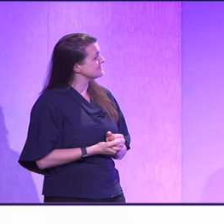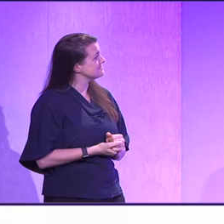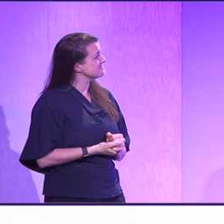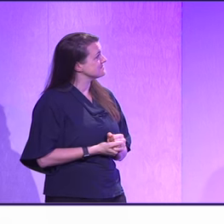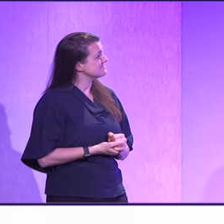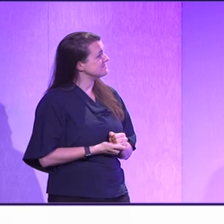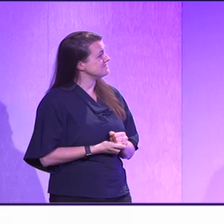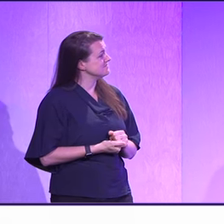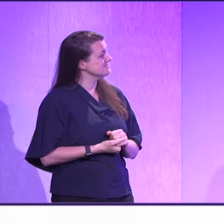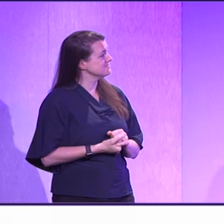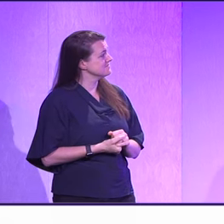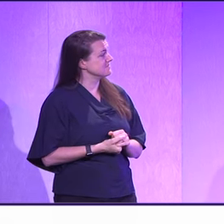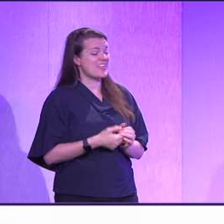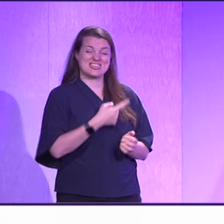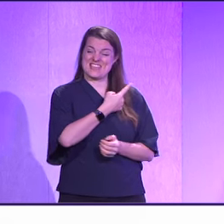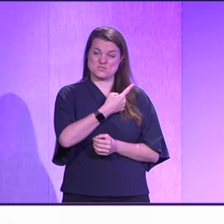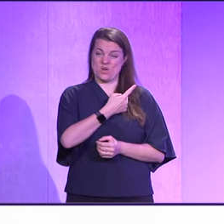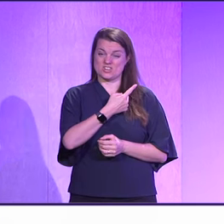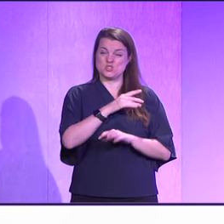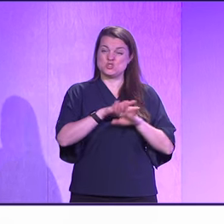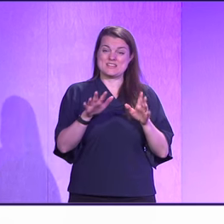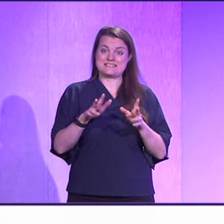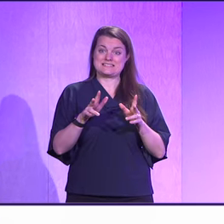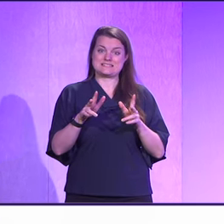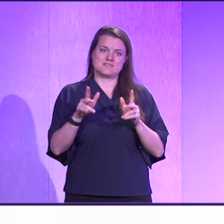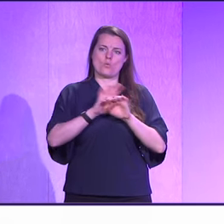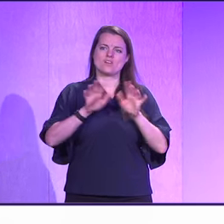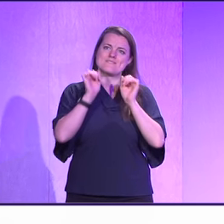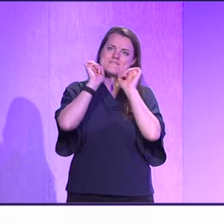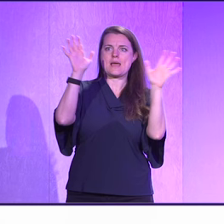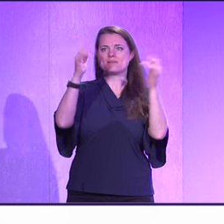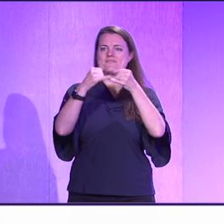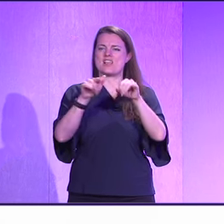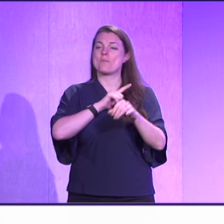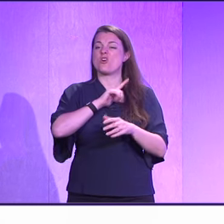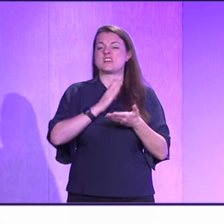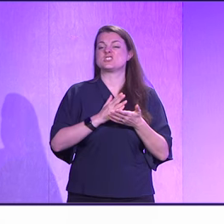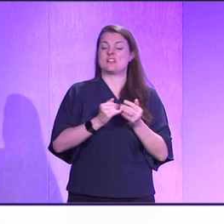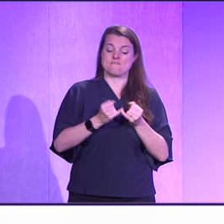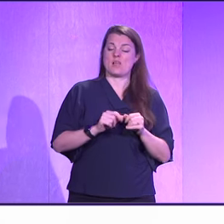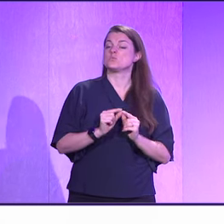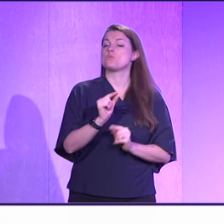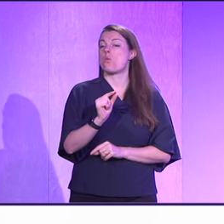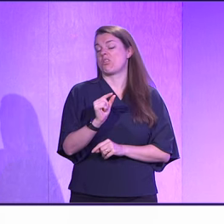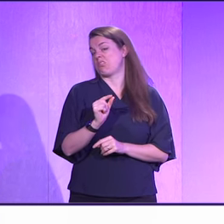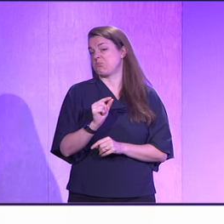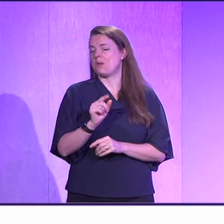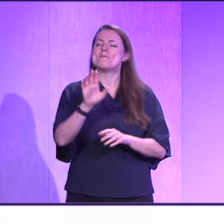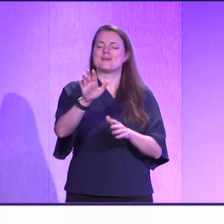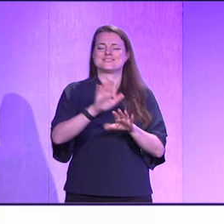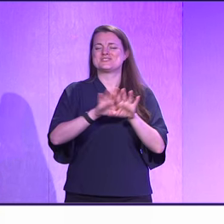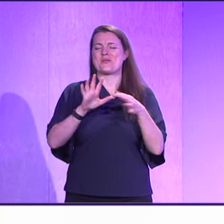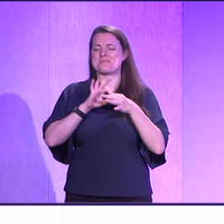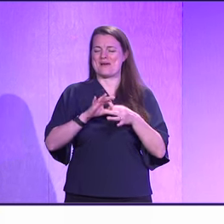So this one, you know, you didn't hear of, right? Because actually the failure was pretty small. But why am I telling you all about this, right? It's not really about me. It's about